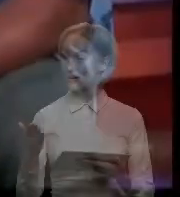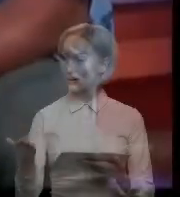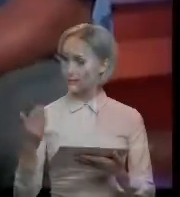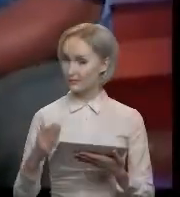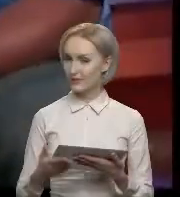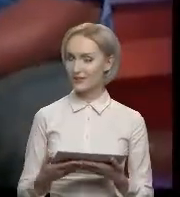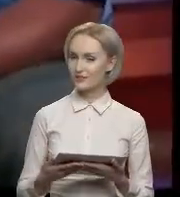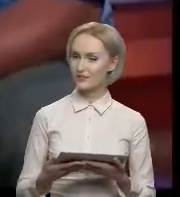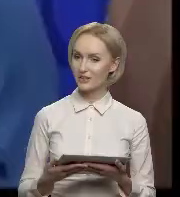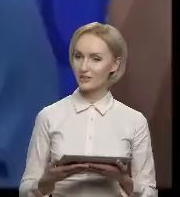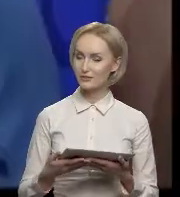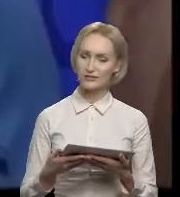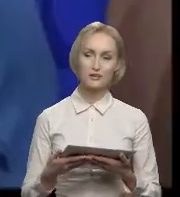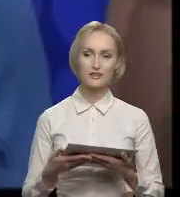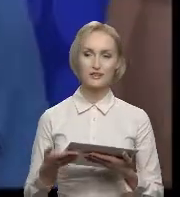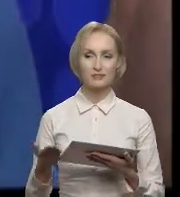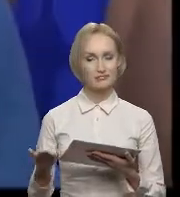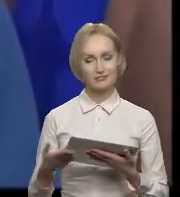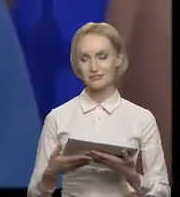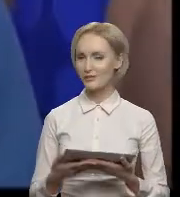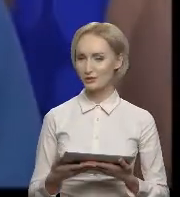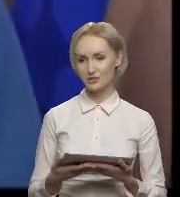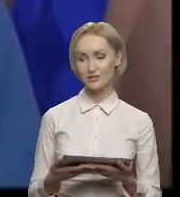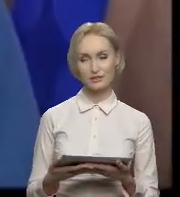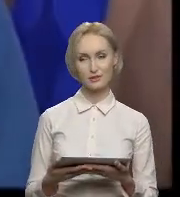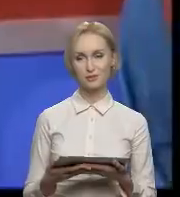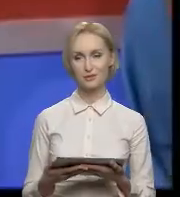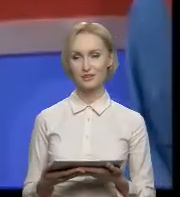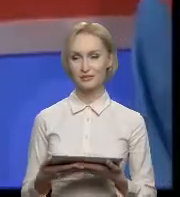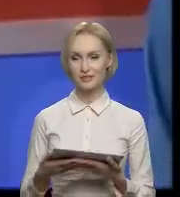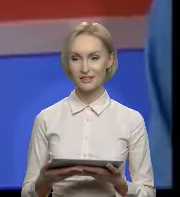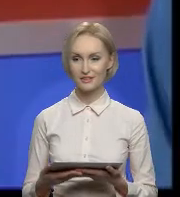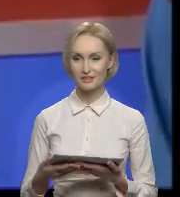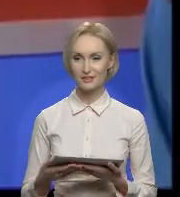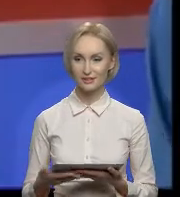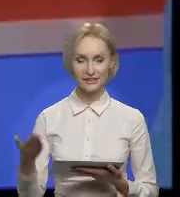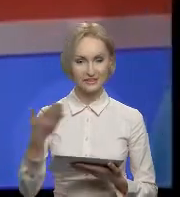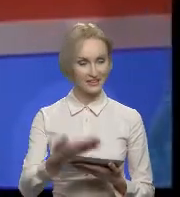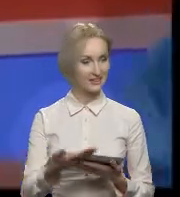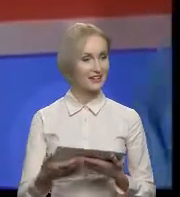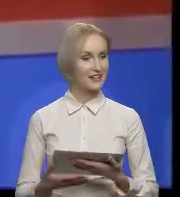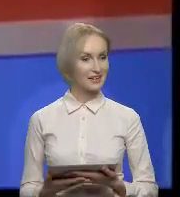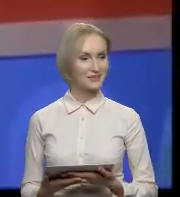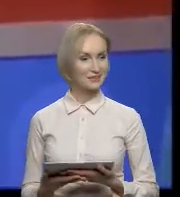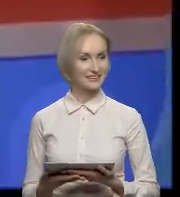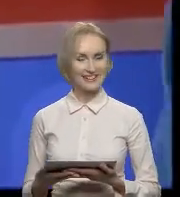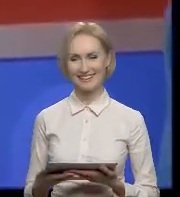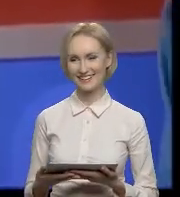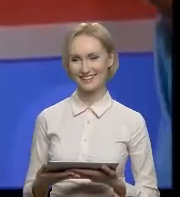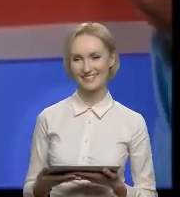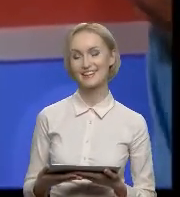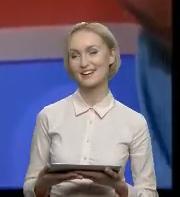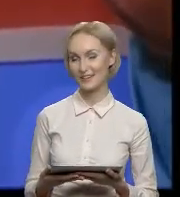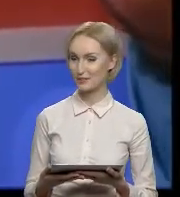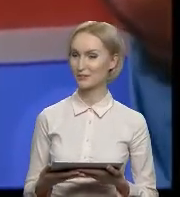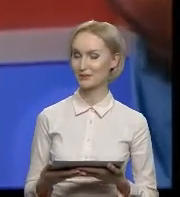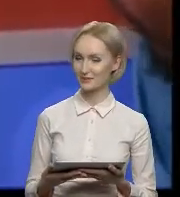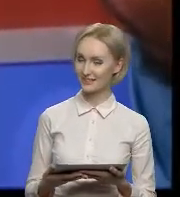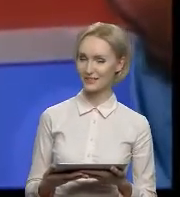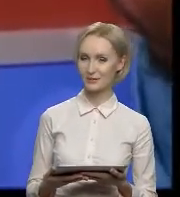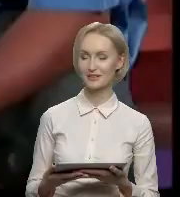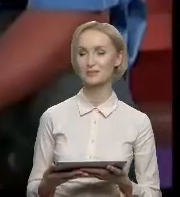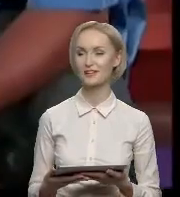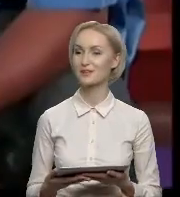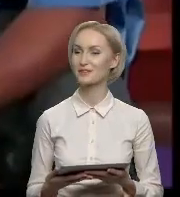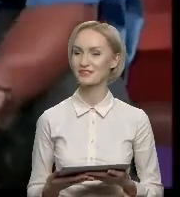Bill, man. Tell him. Bill. Get it out, honey. Tell him how he makes. Get it out. How does he make you for feel? One thing. Get it out. Go ahead. With how your, do I make you feel? With your dusty